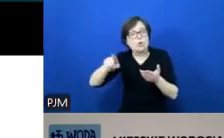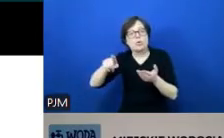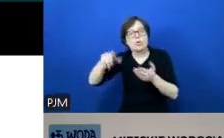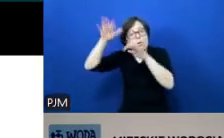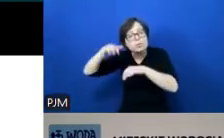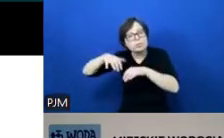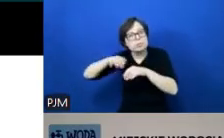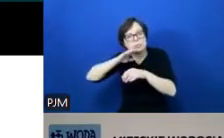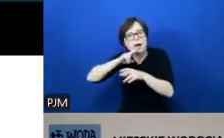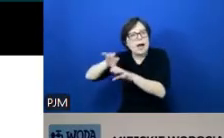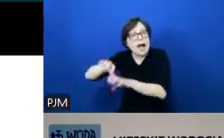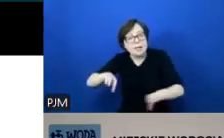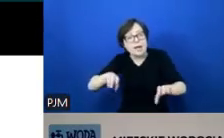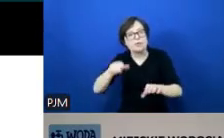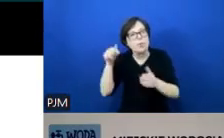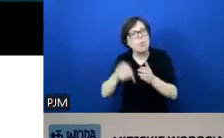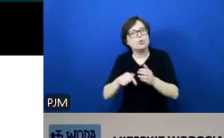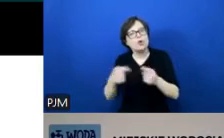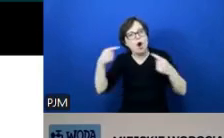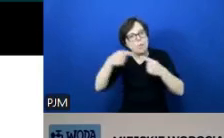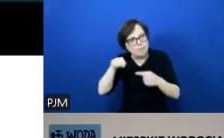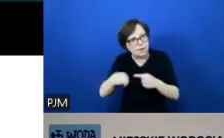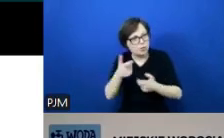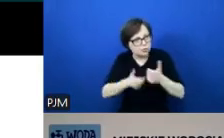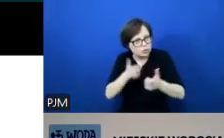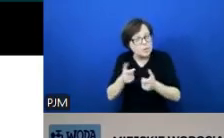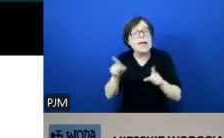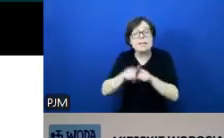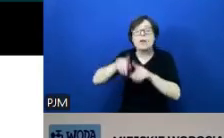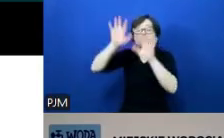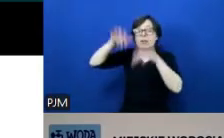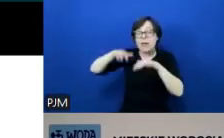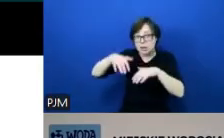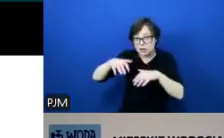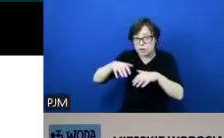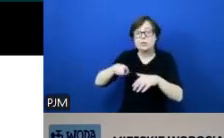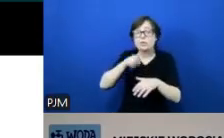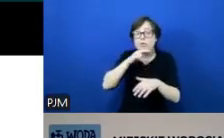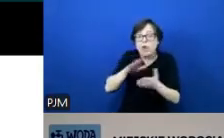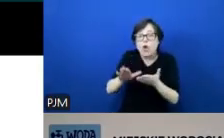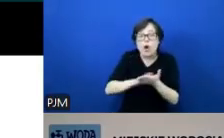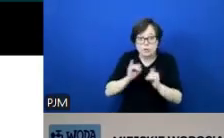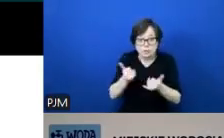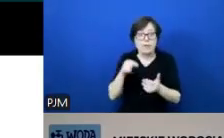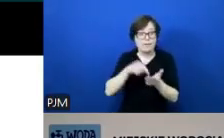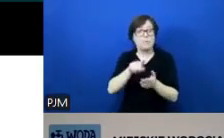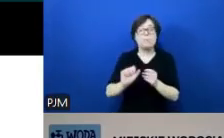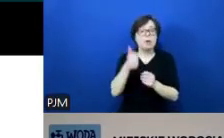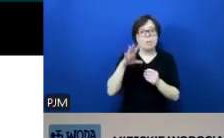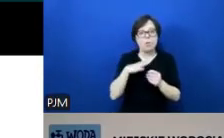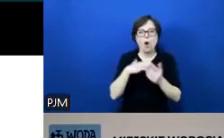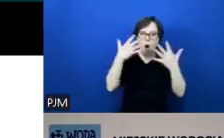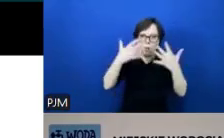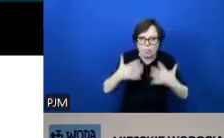the network and to create facilities and tools to clean rainwater. At that time,